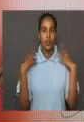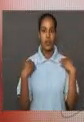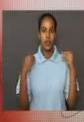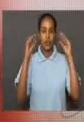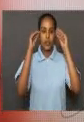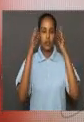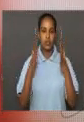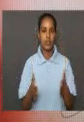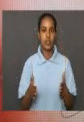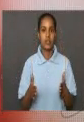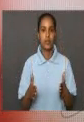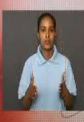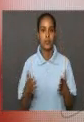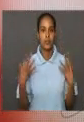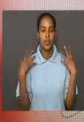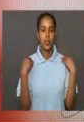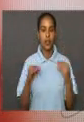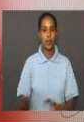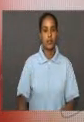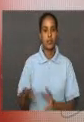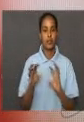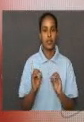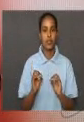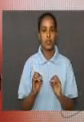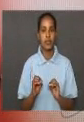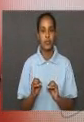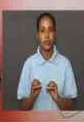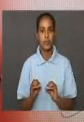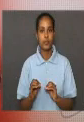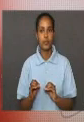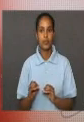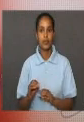Hello, teacher. Hello, students.